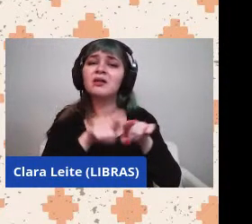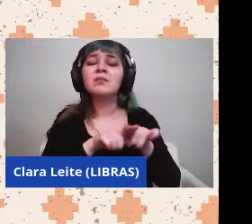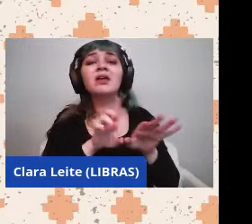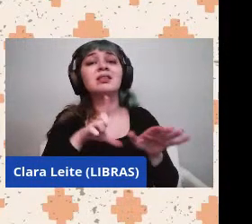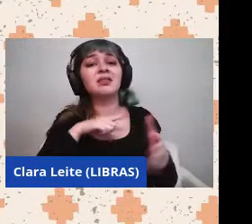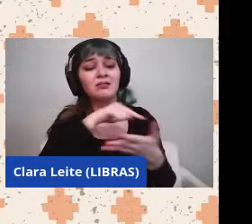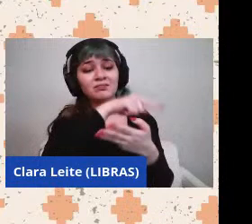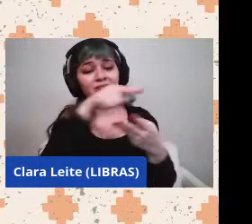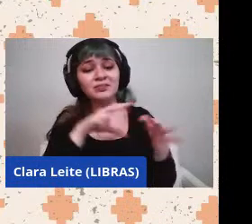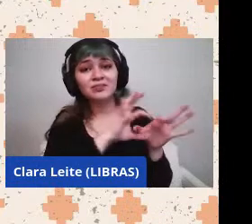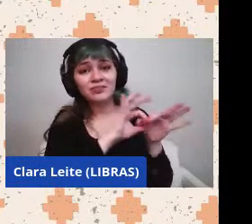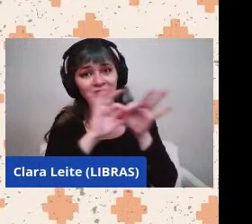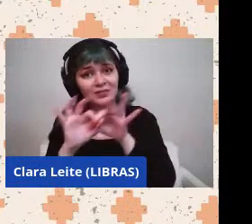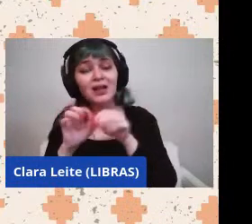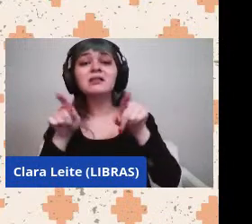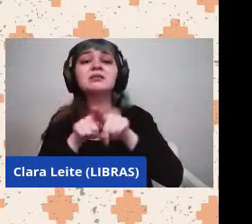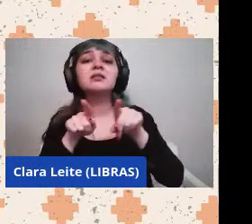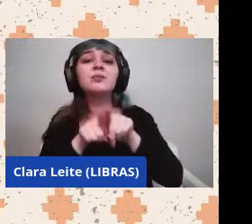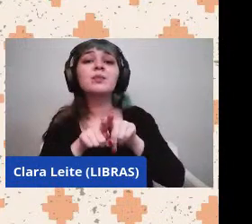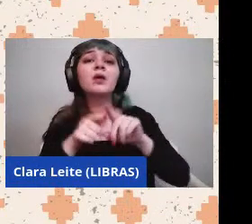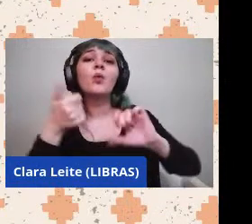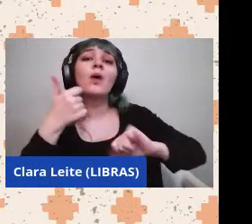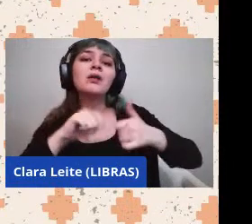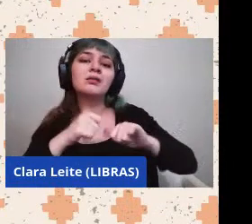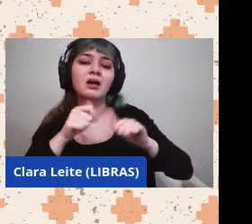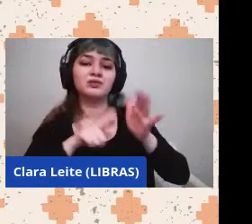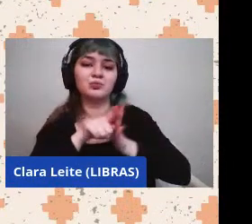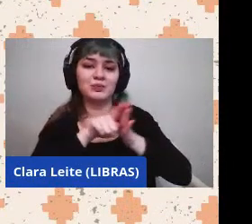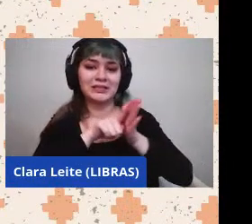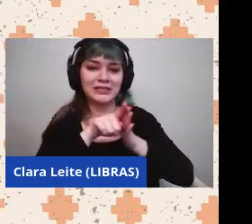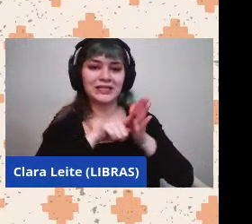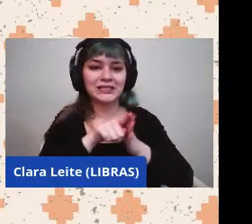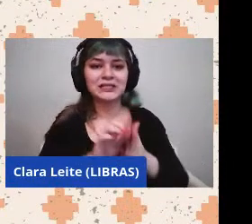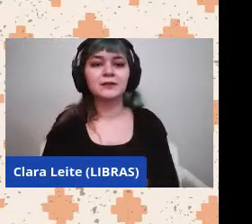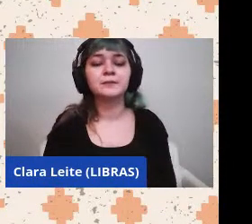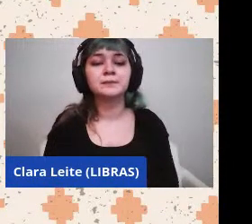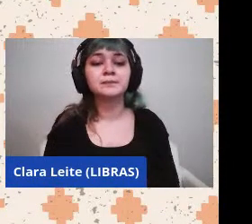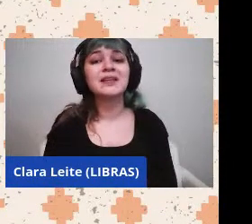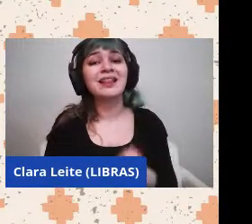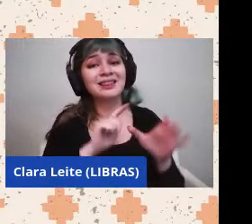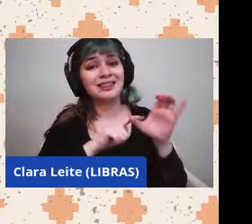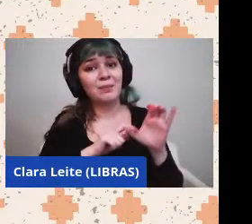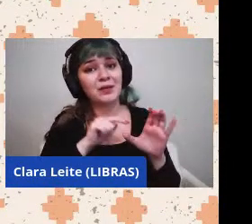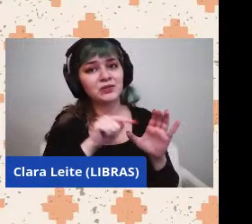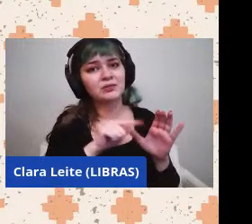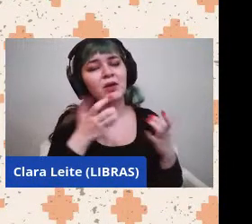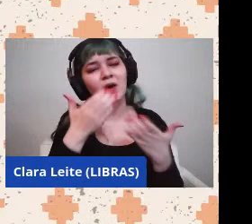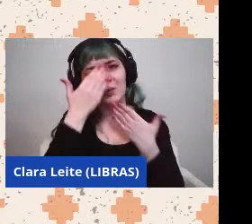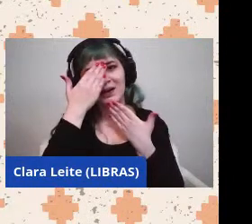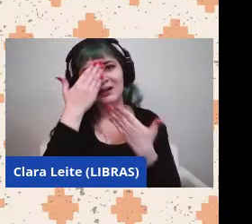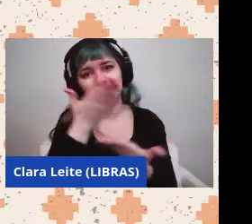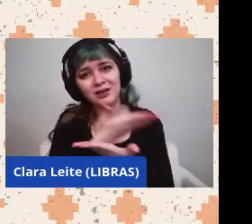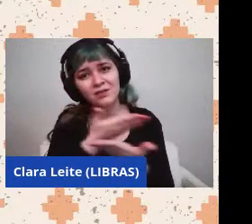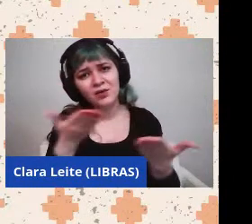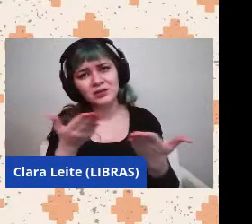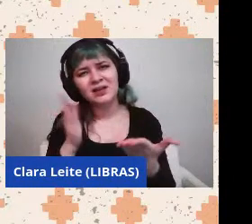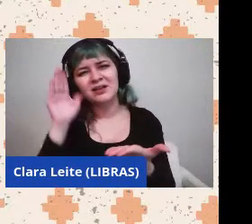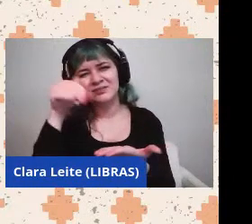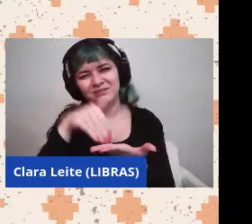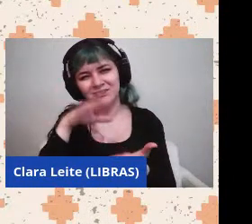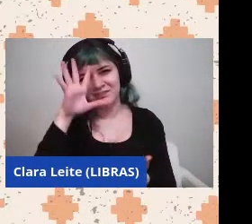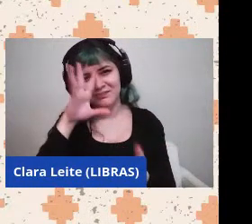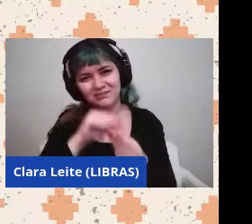hand, and quality research depends upon it. So I just want to thank you. As a final thought, I want to